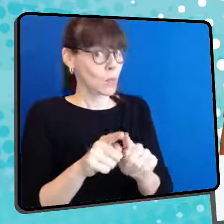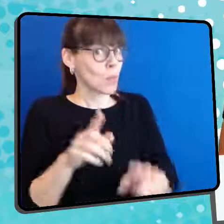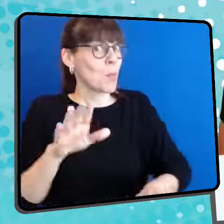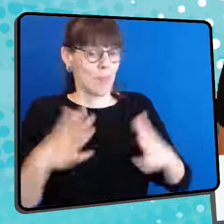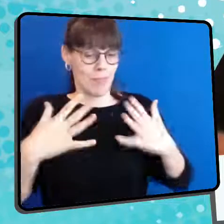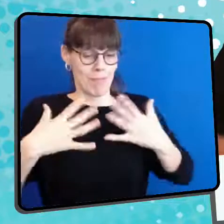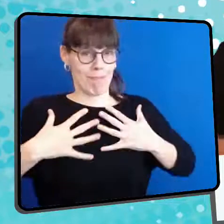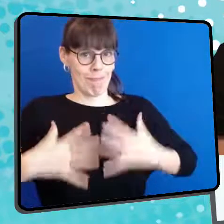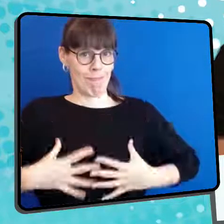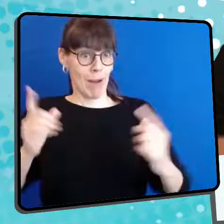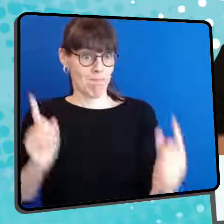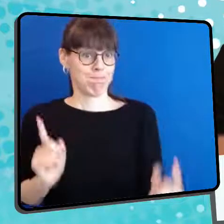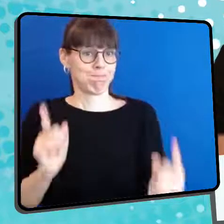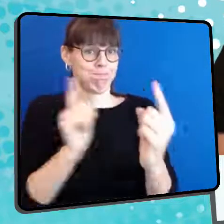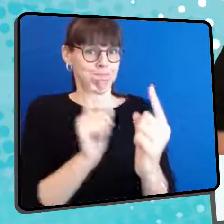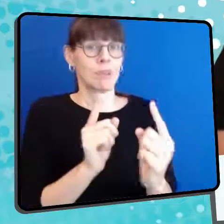up.